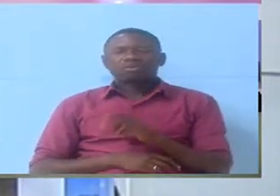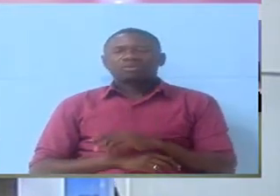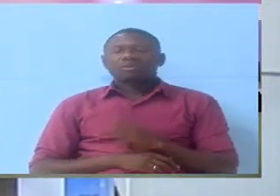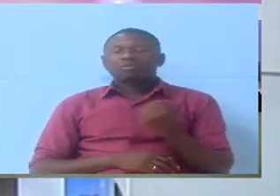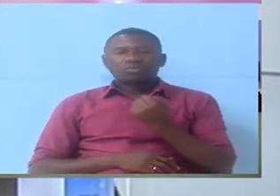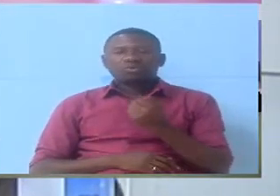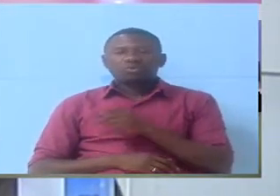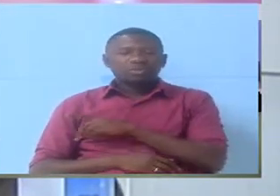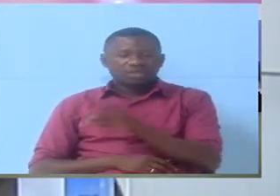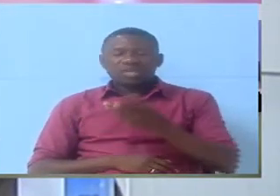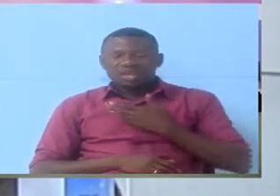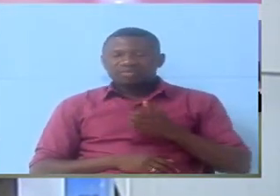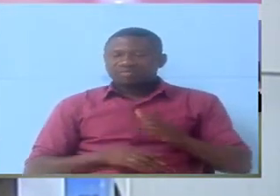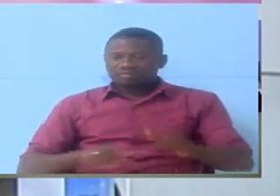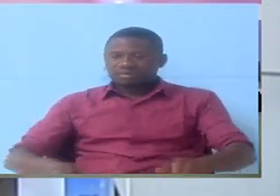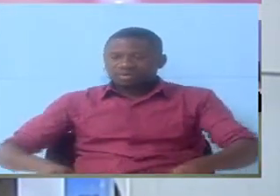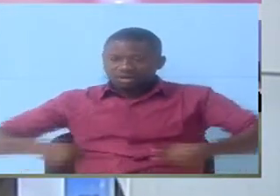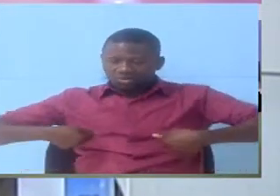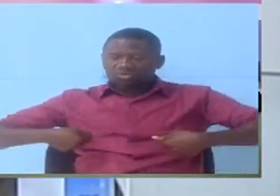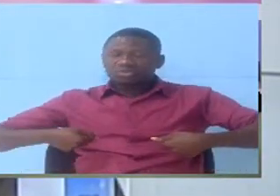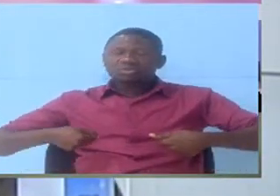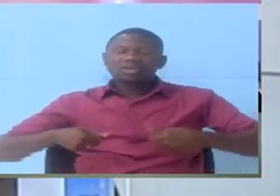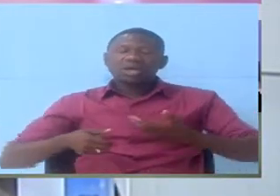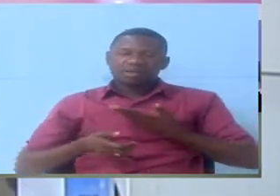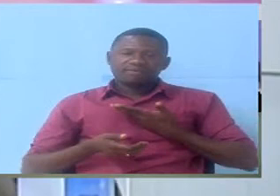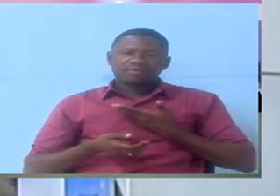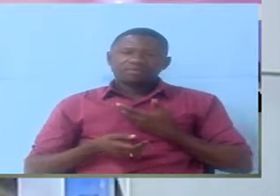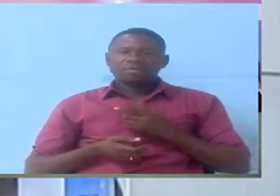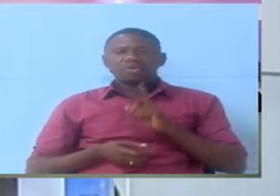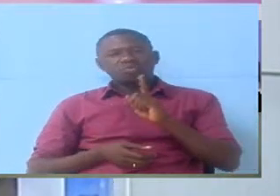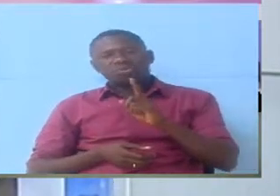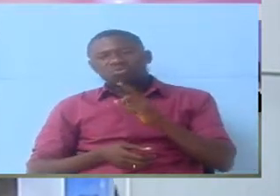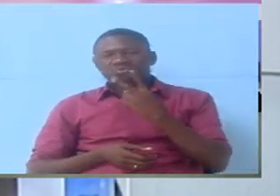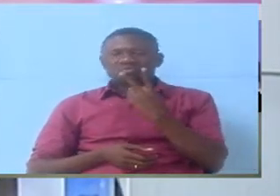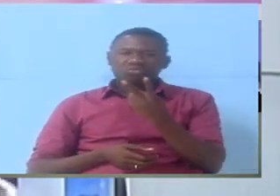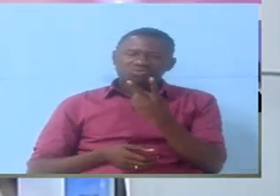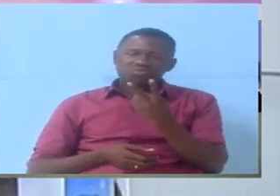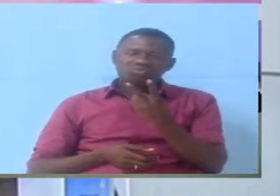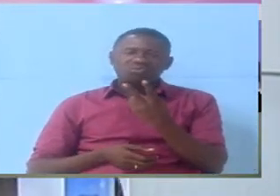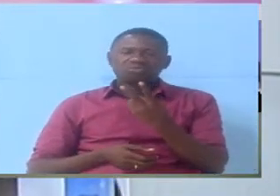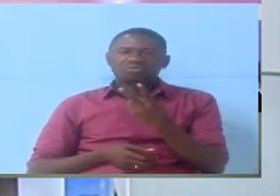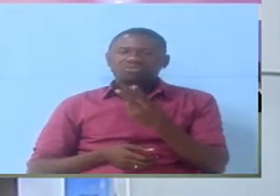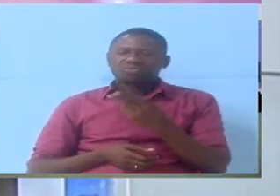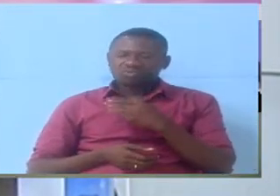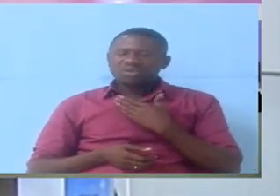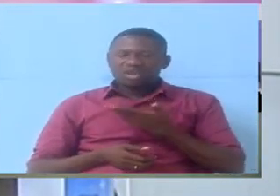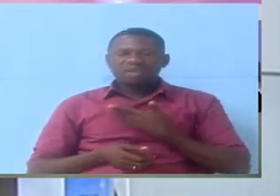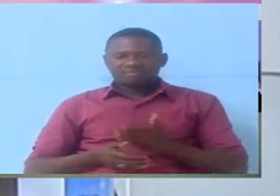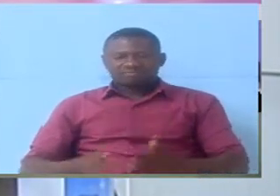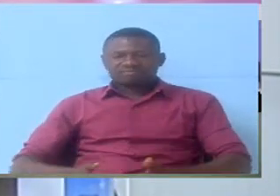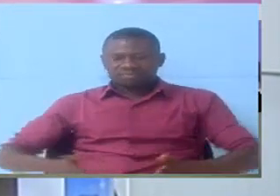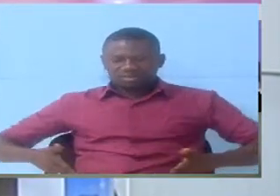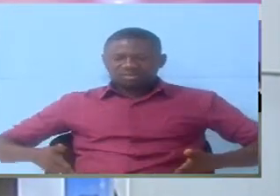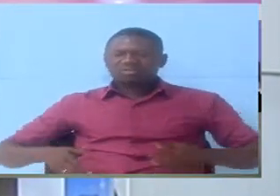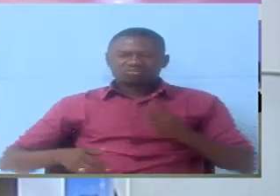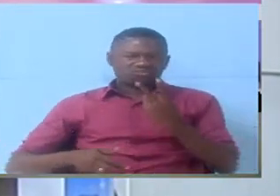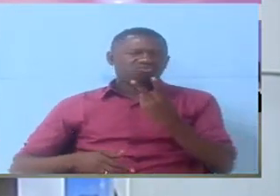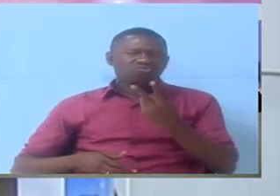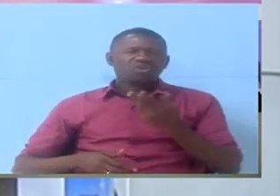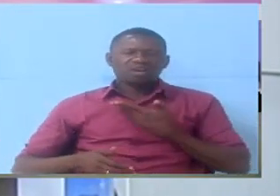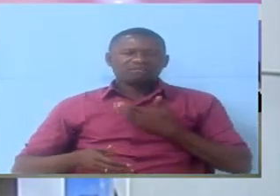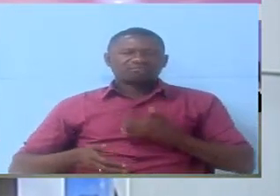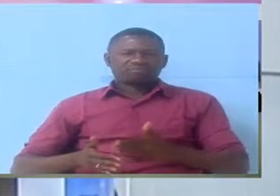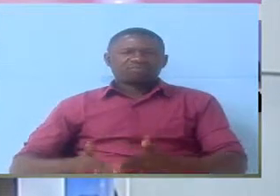they had their trousers. Either one or two were in on underwear garments.